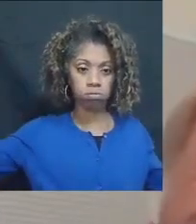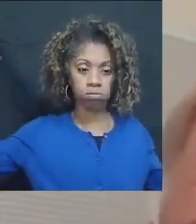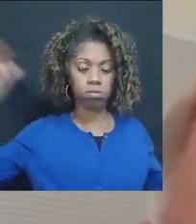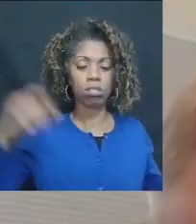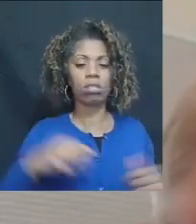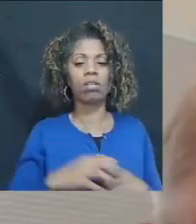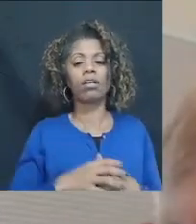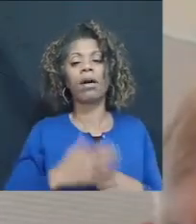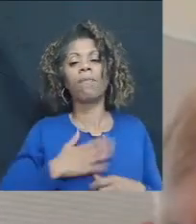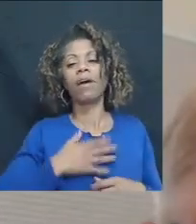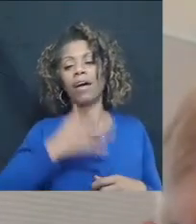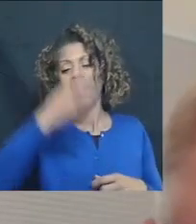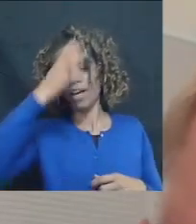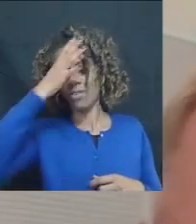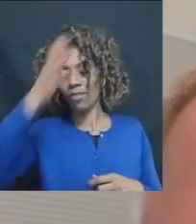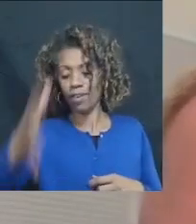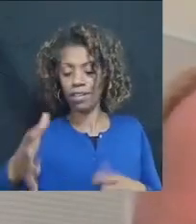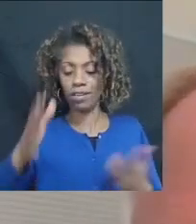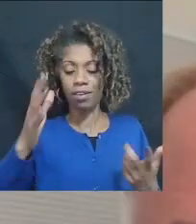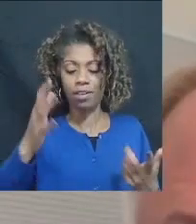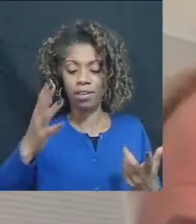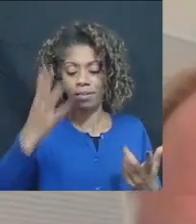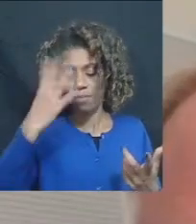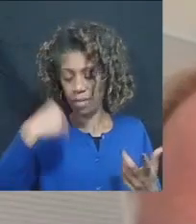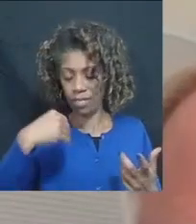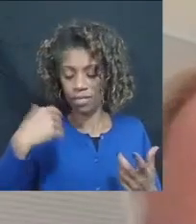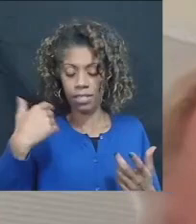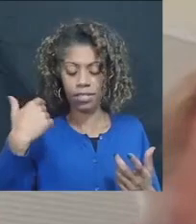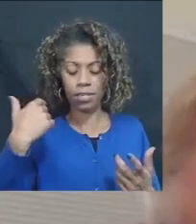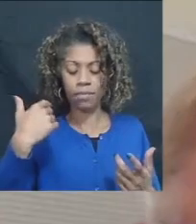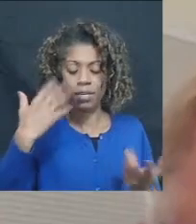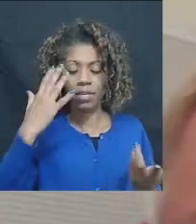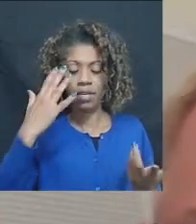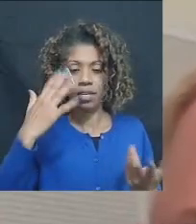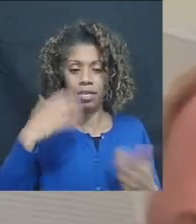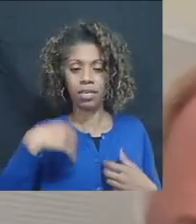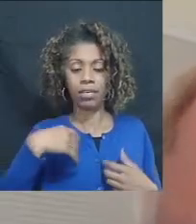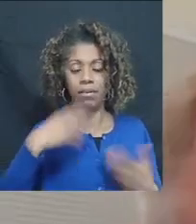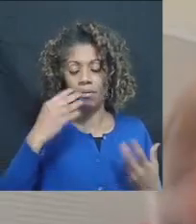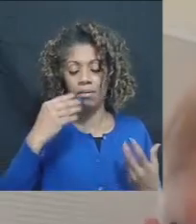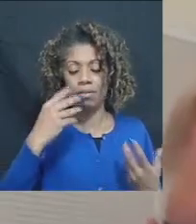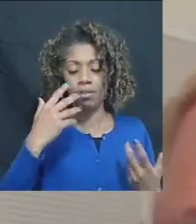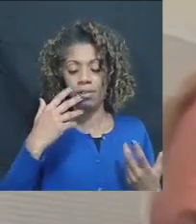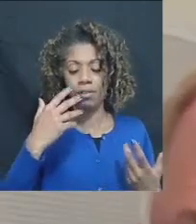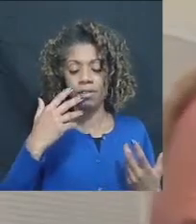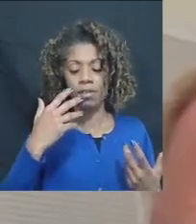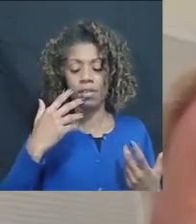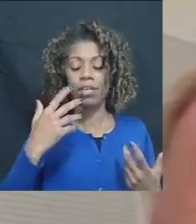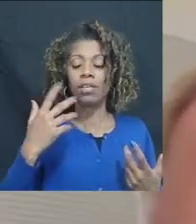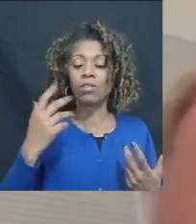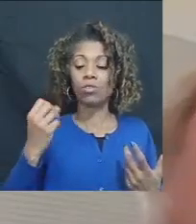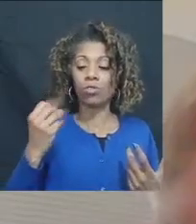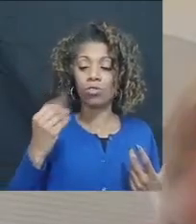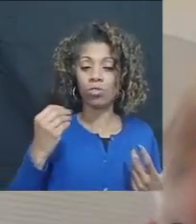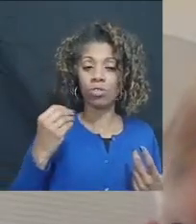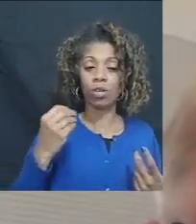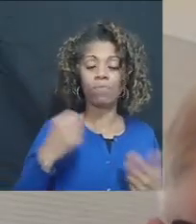actually said this one time at a family dinner. He said, "Matt's going to talk about his work on climate change, so everybody have two more